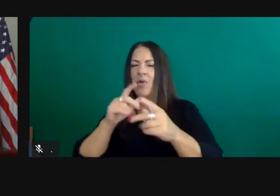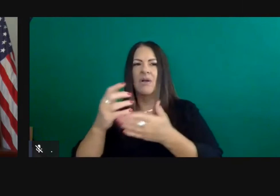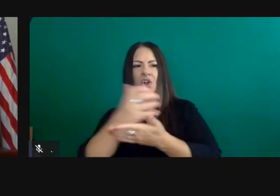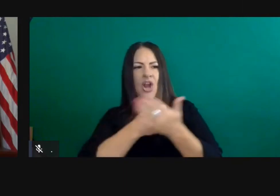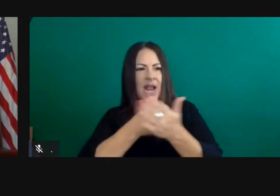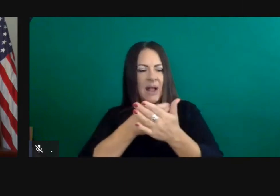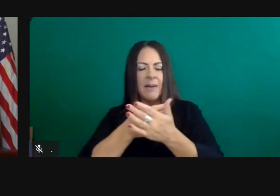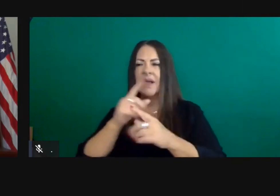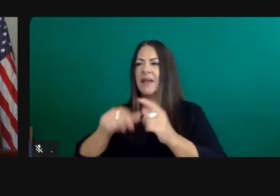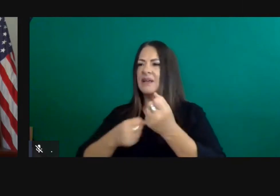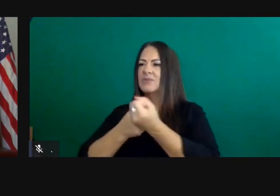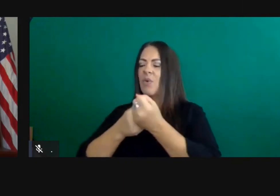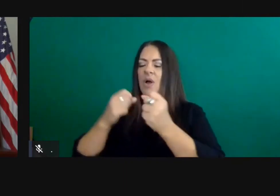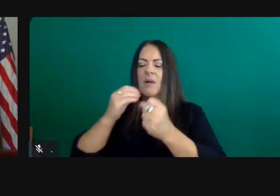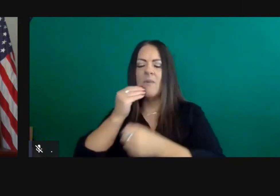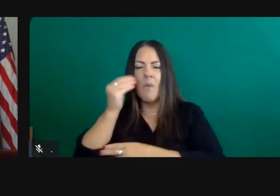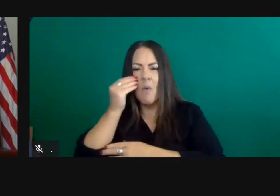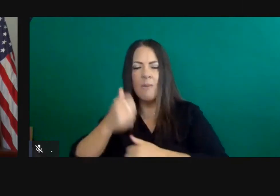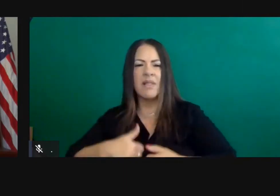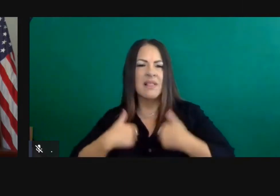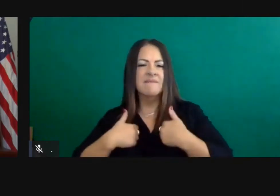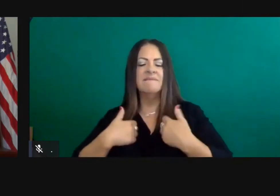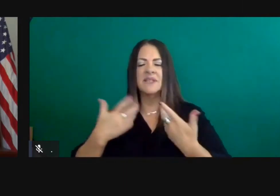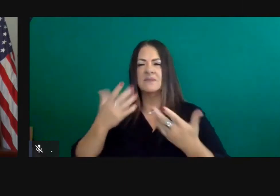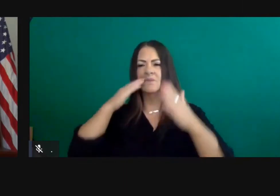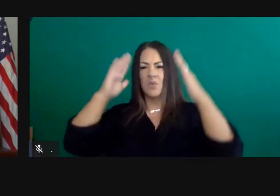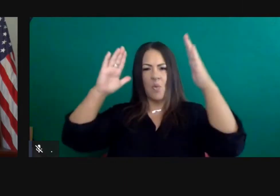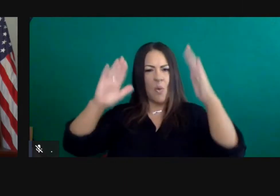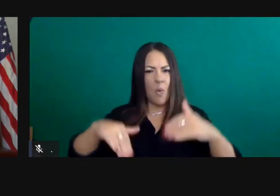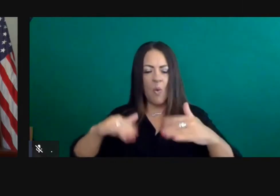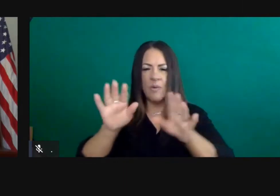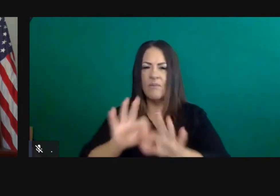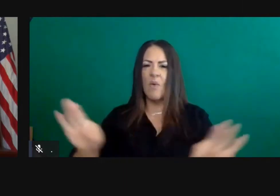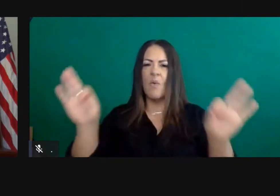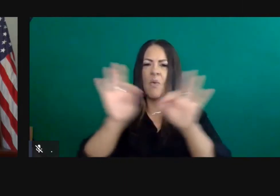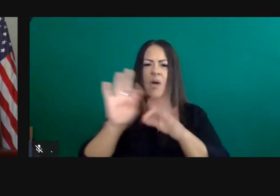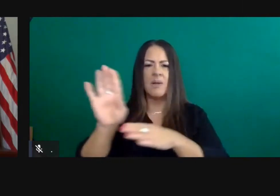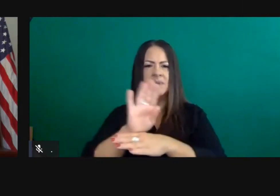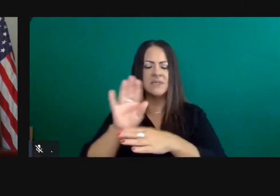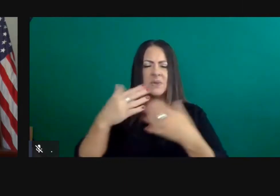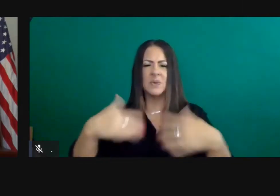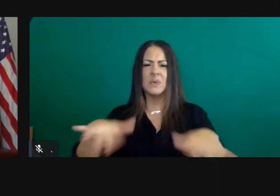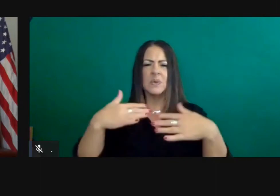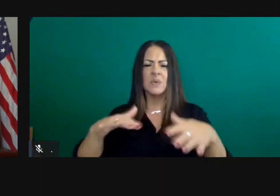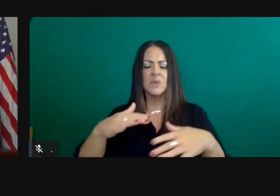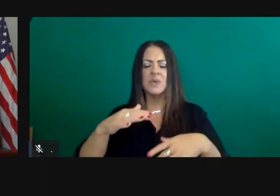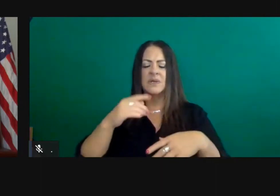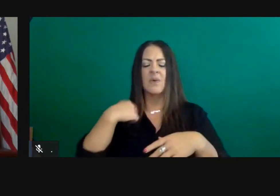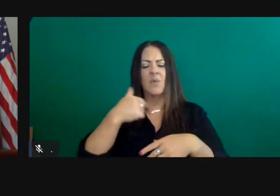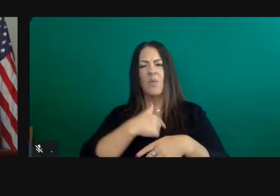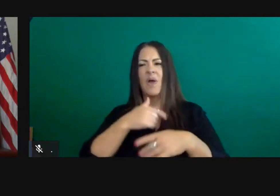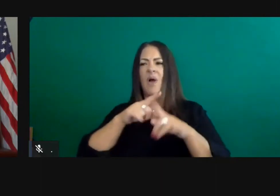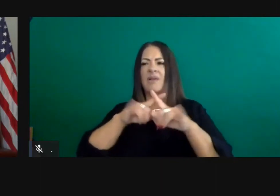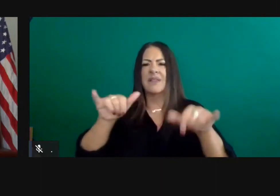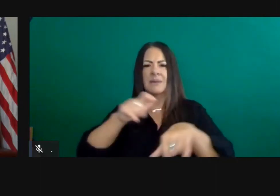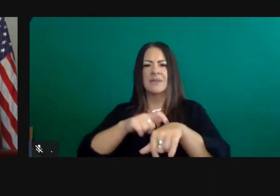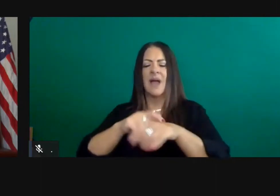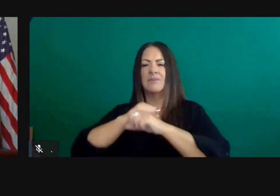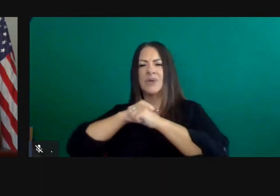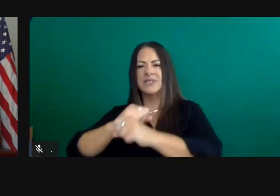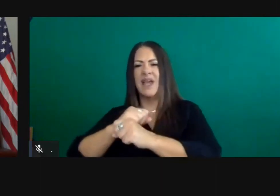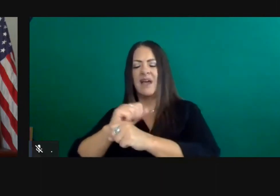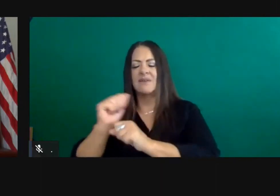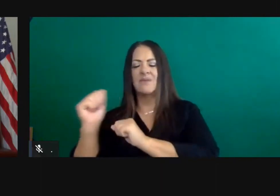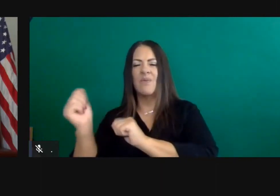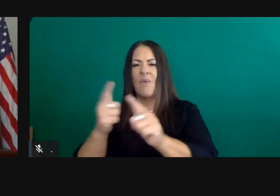that flow through businesses into our workforce are a critical piece of preserving public health. So we're very in